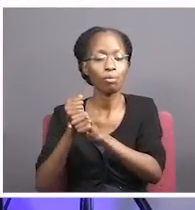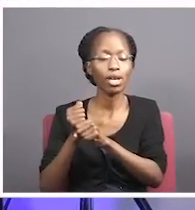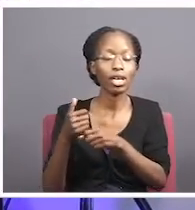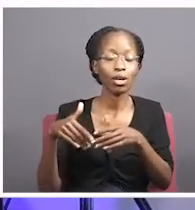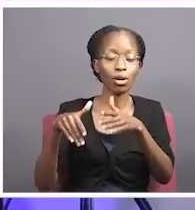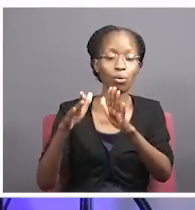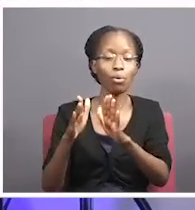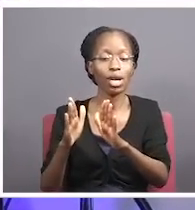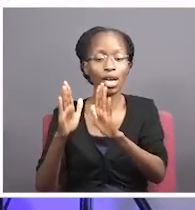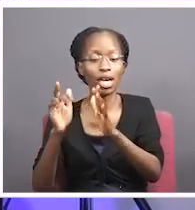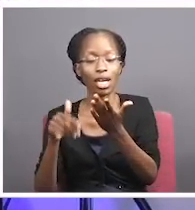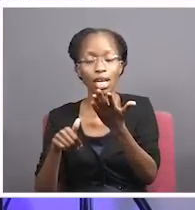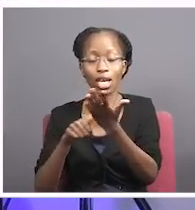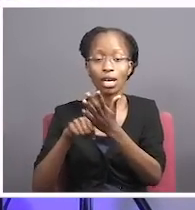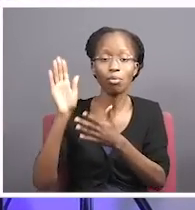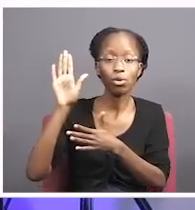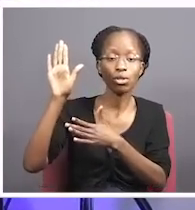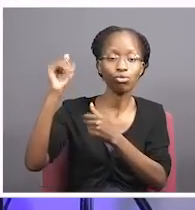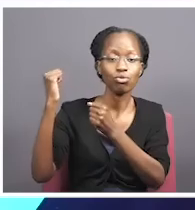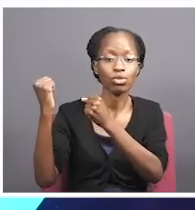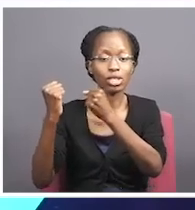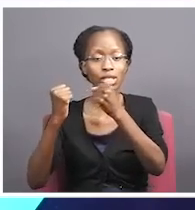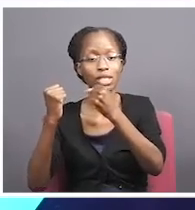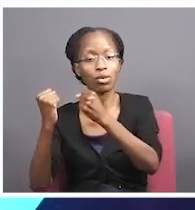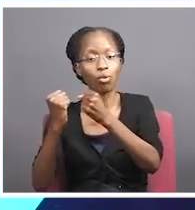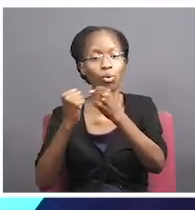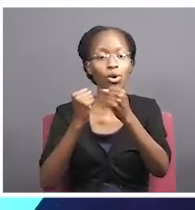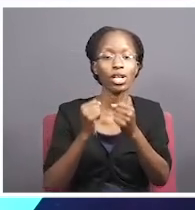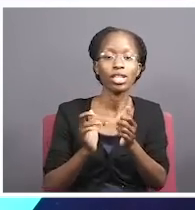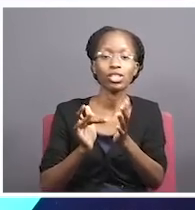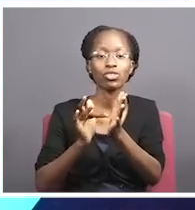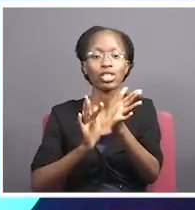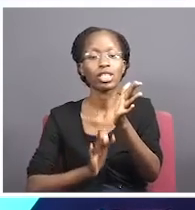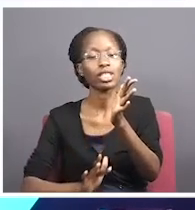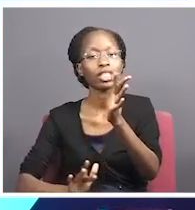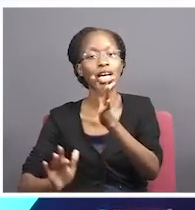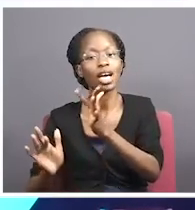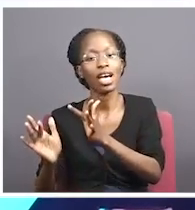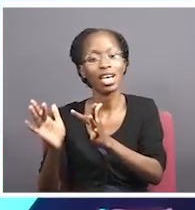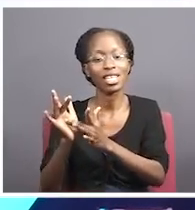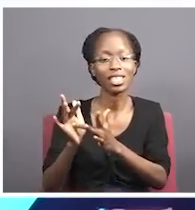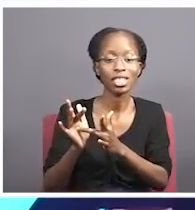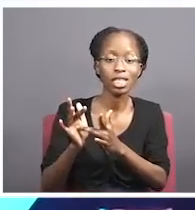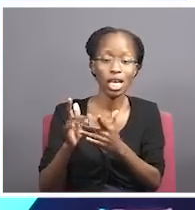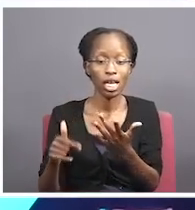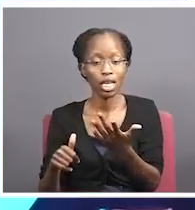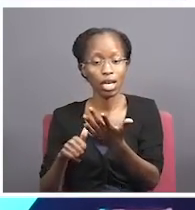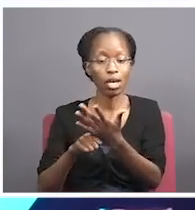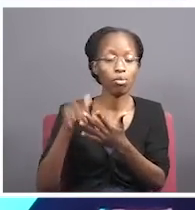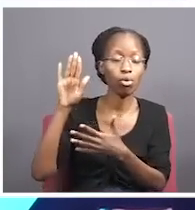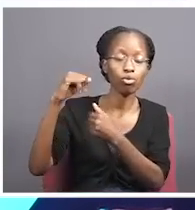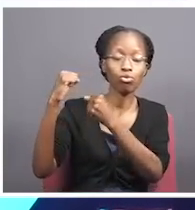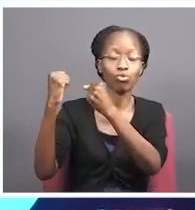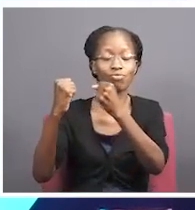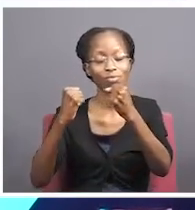name, hey, you make a way. Your name is a strong tower. You can join us. Jesus.